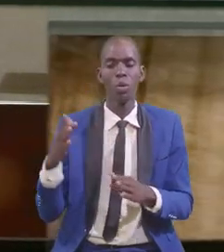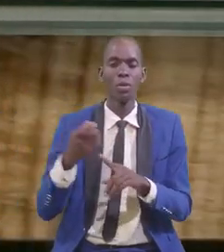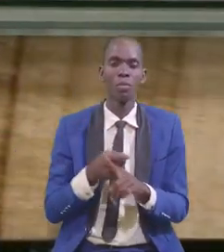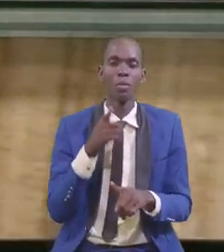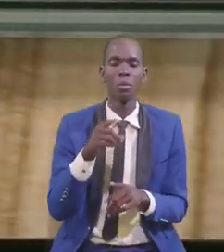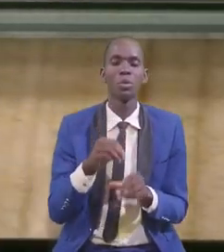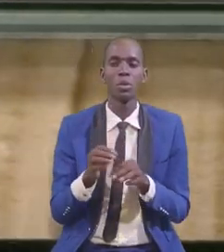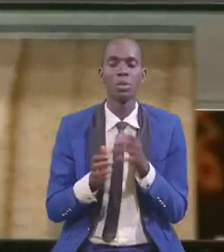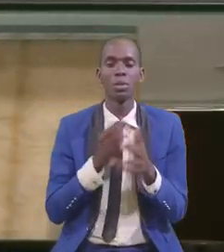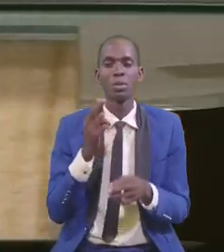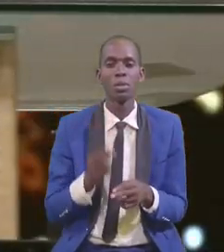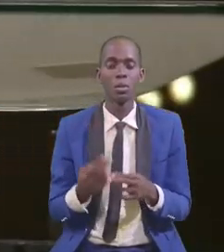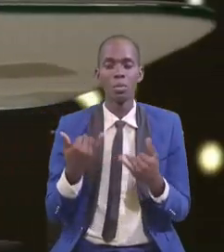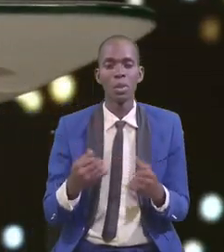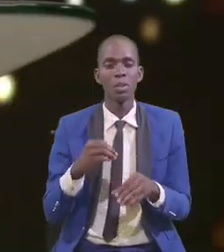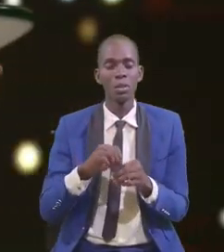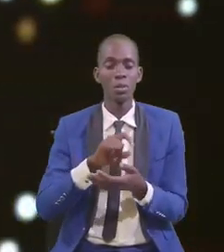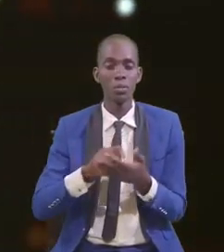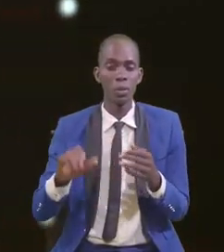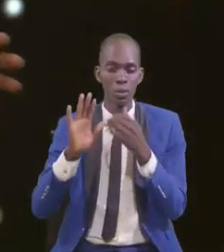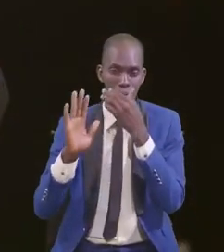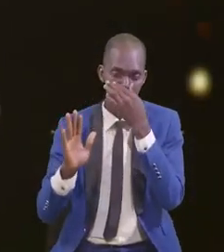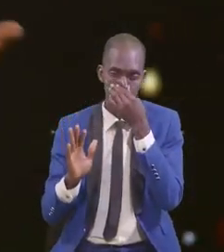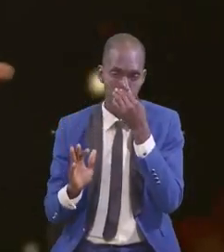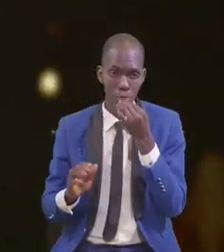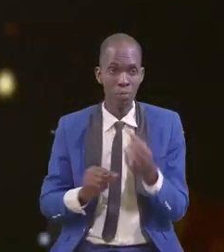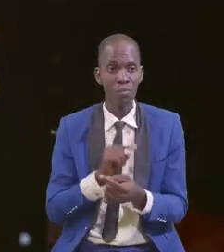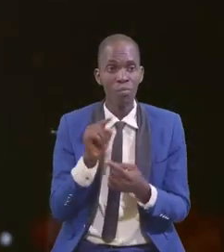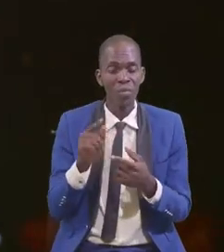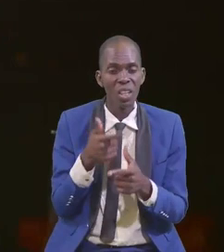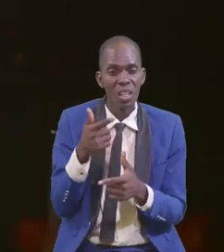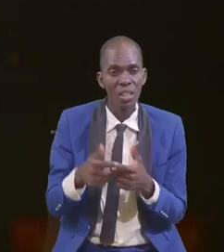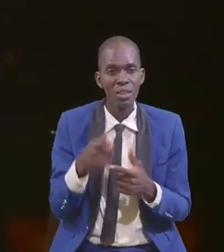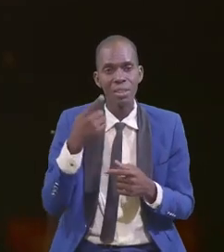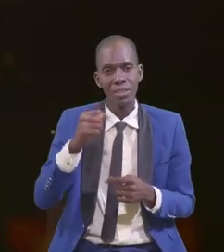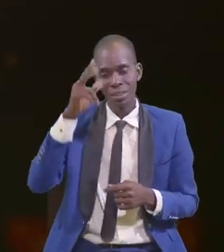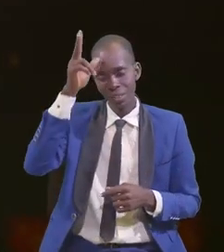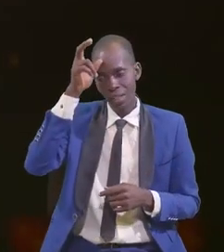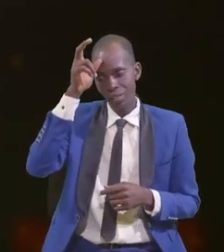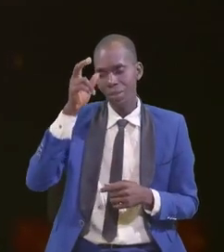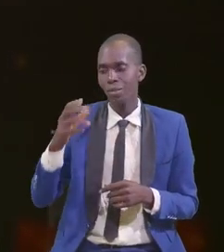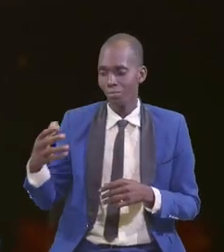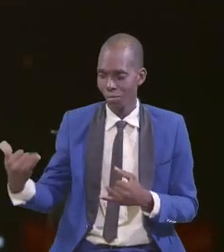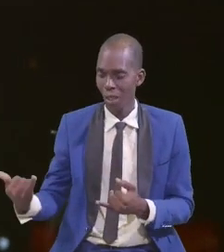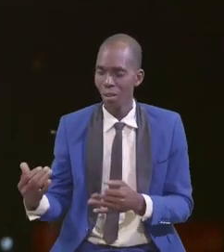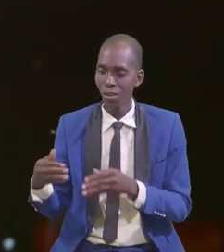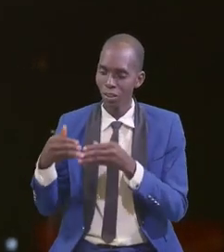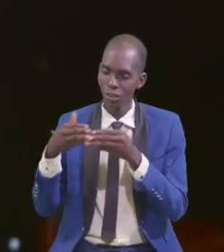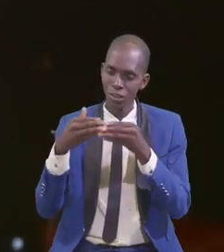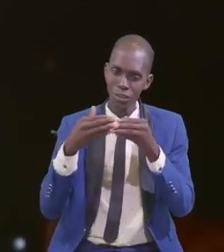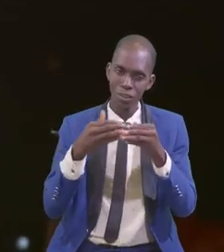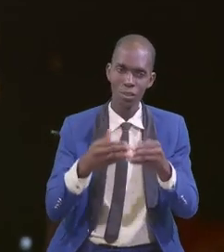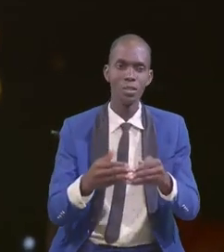verse 5, when the devil, then the devil taketh him up into the